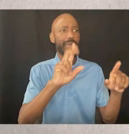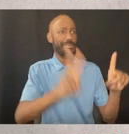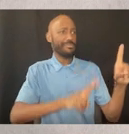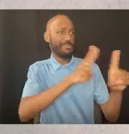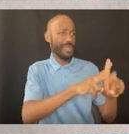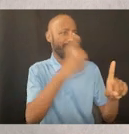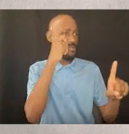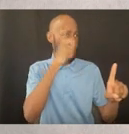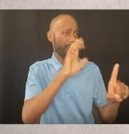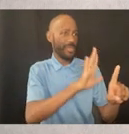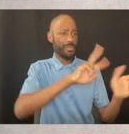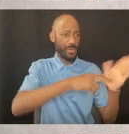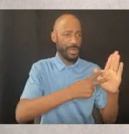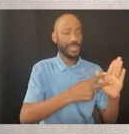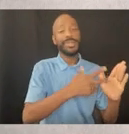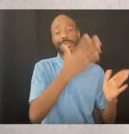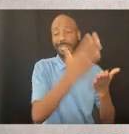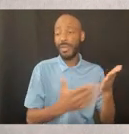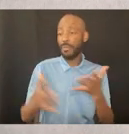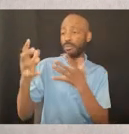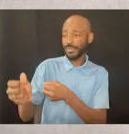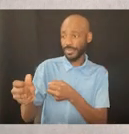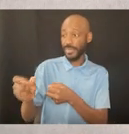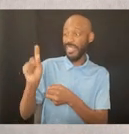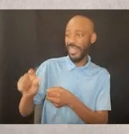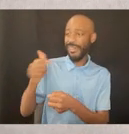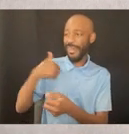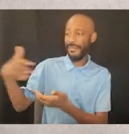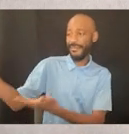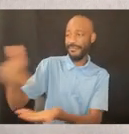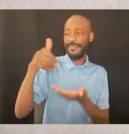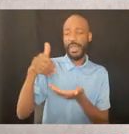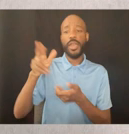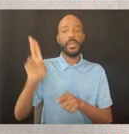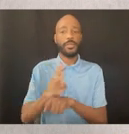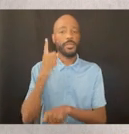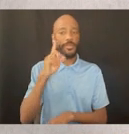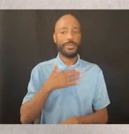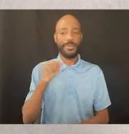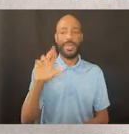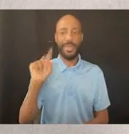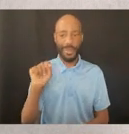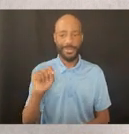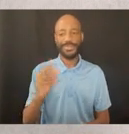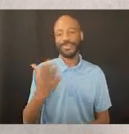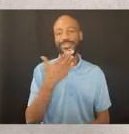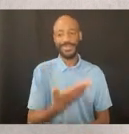upon creation. And those are the ones that I use to make my artwork. Thank you.